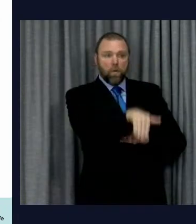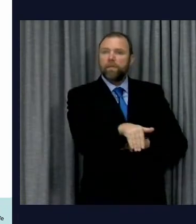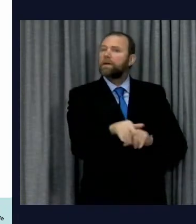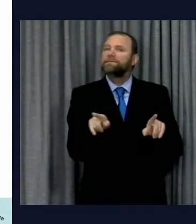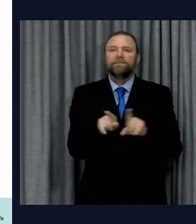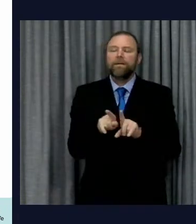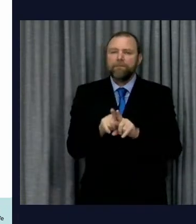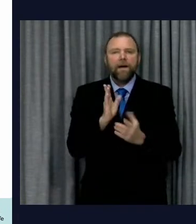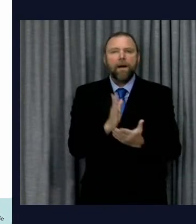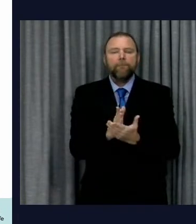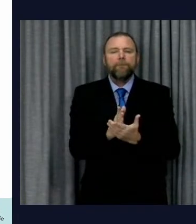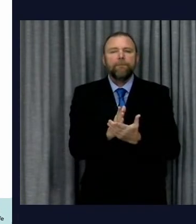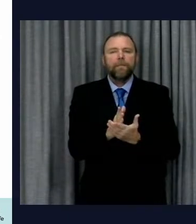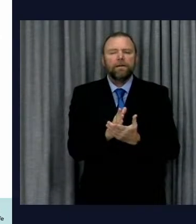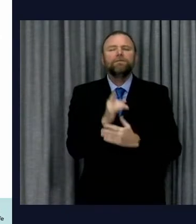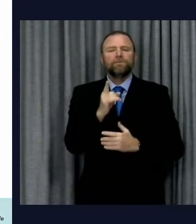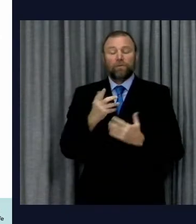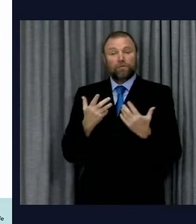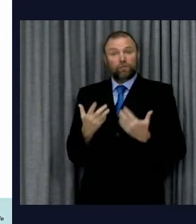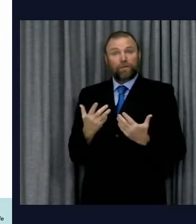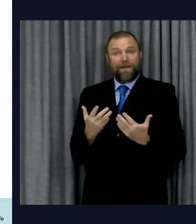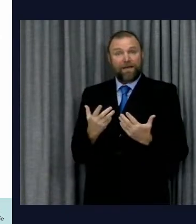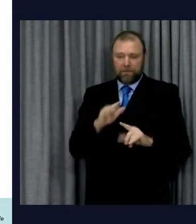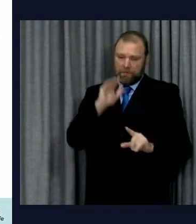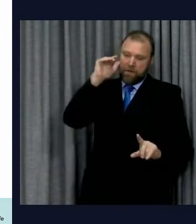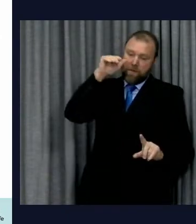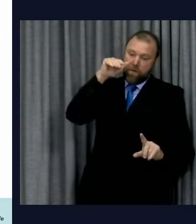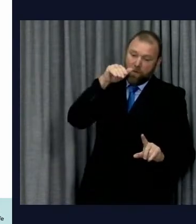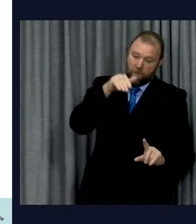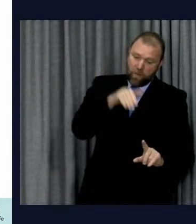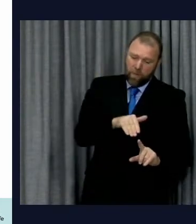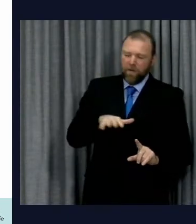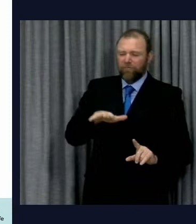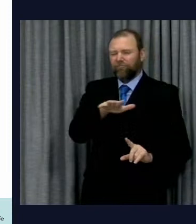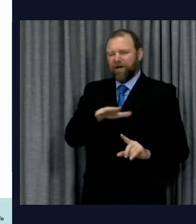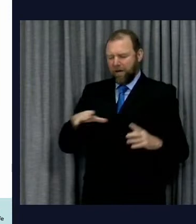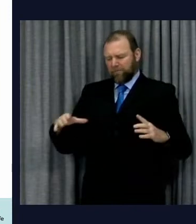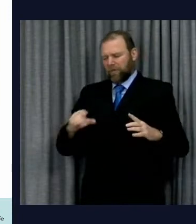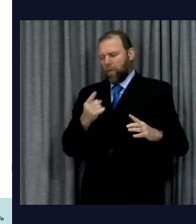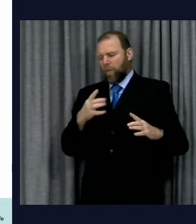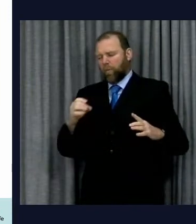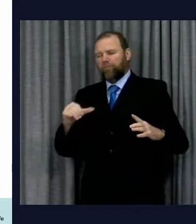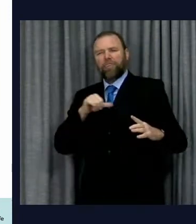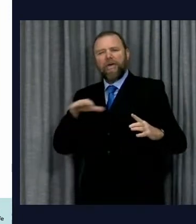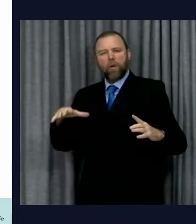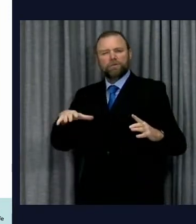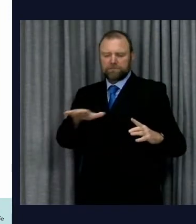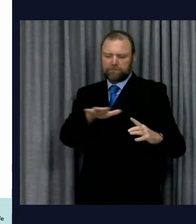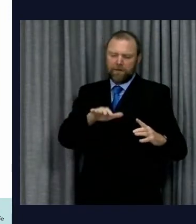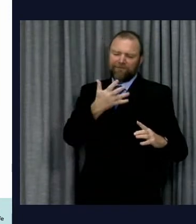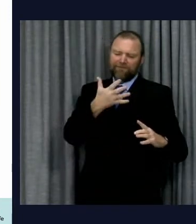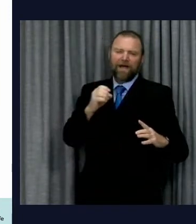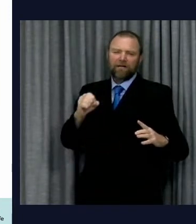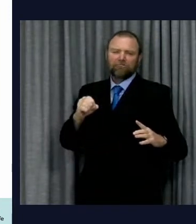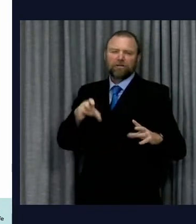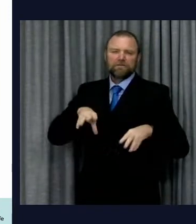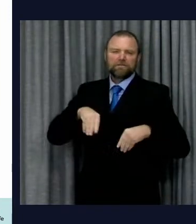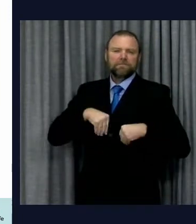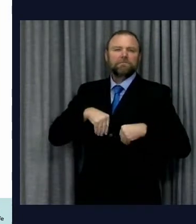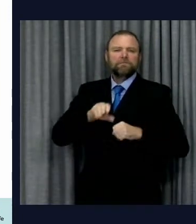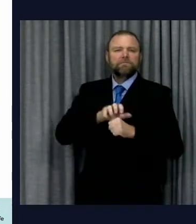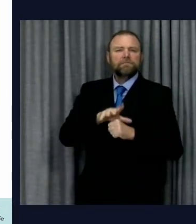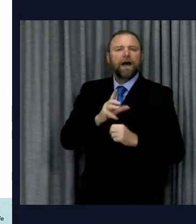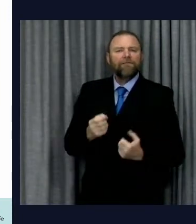today, those numbers have fallen back to around 500 cases per 100,000 people. And those